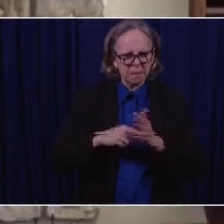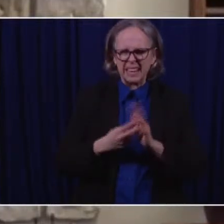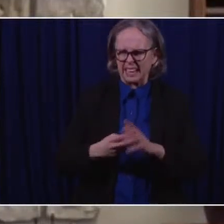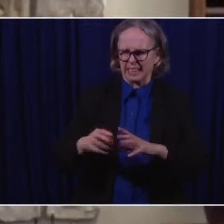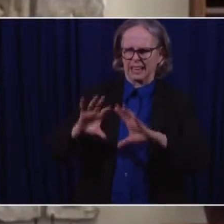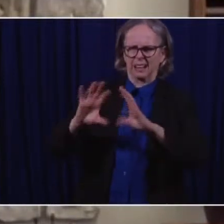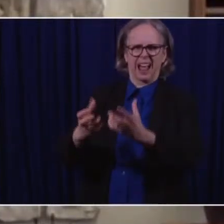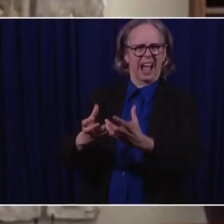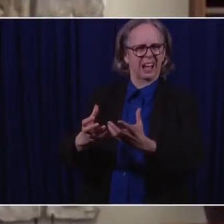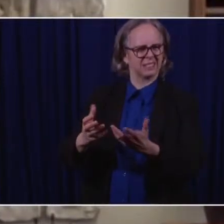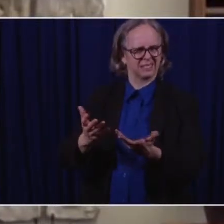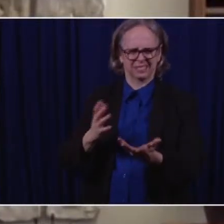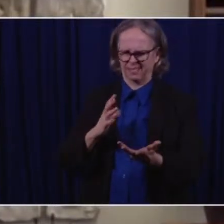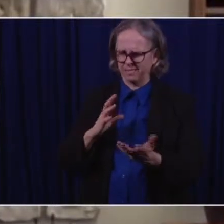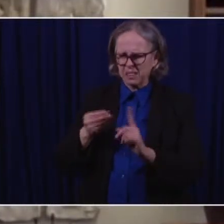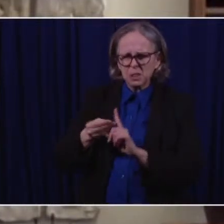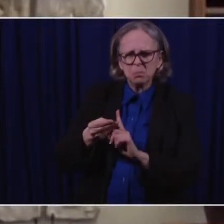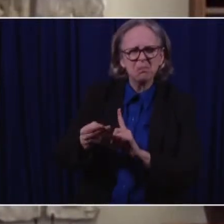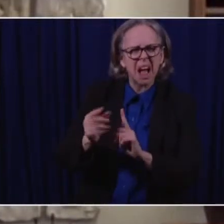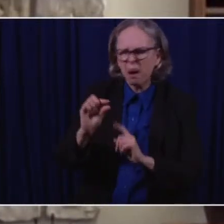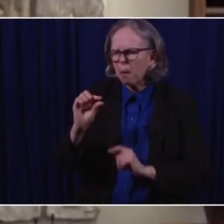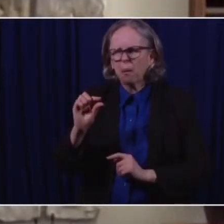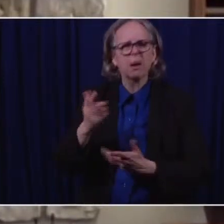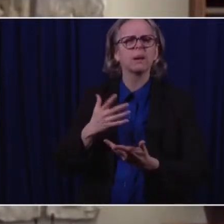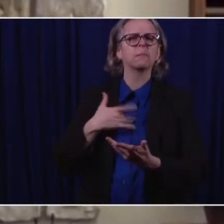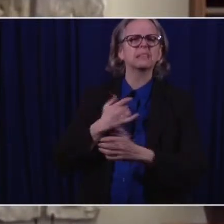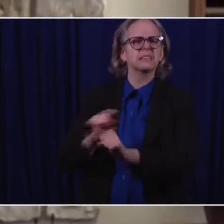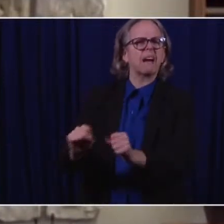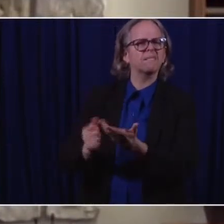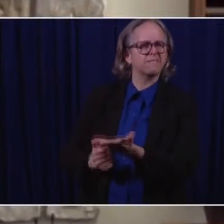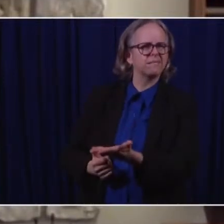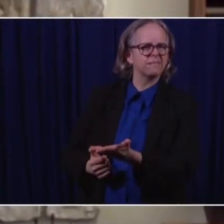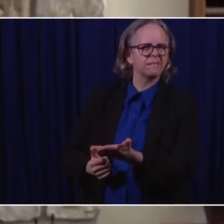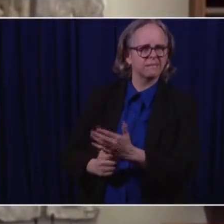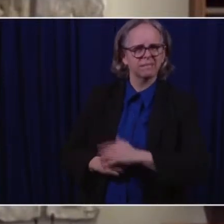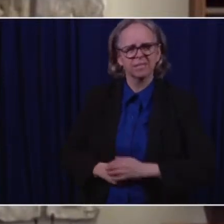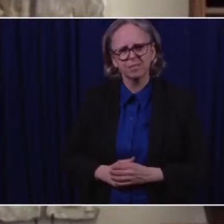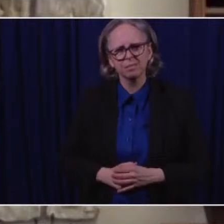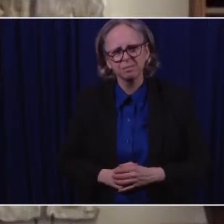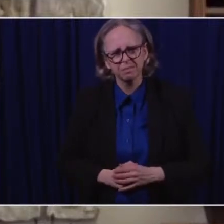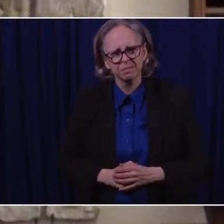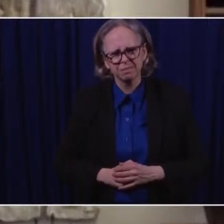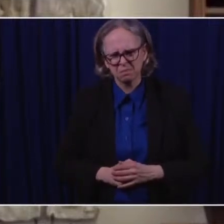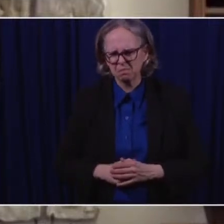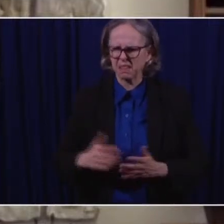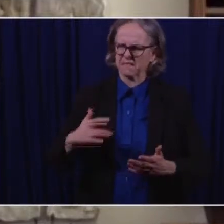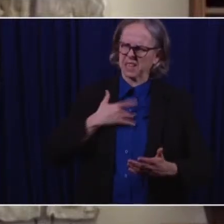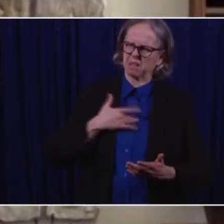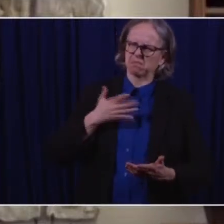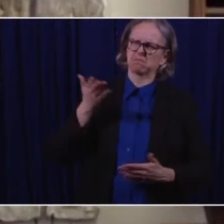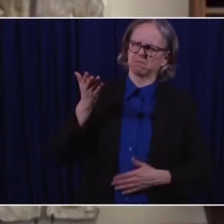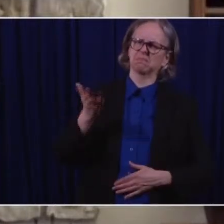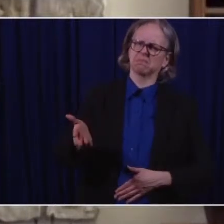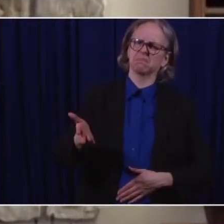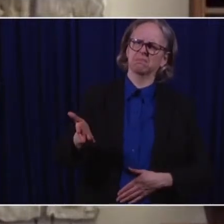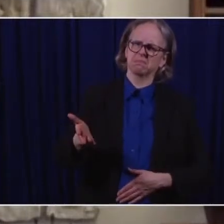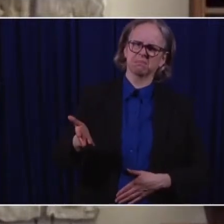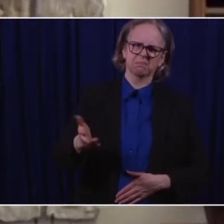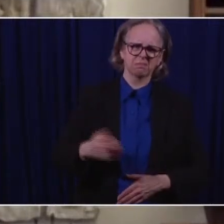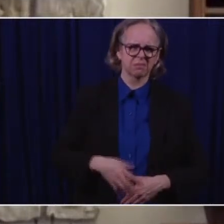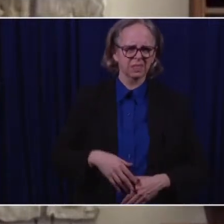classroom. So you put those things together and add all those facts, and then you